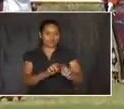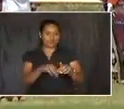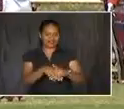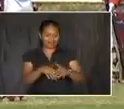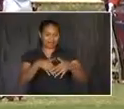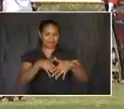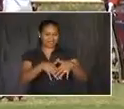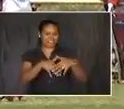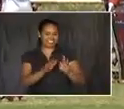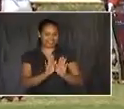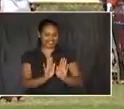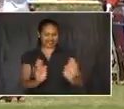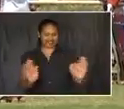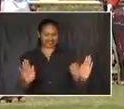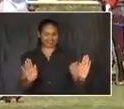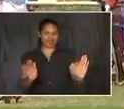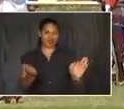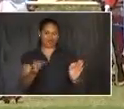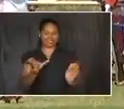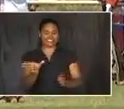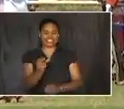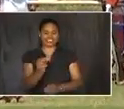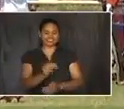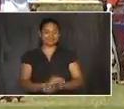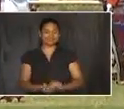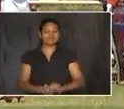stand in the reception.